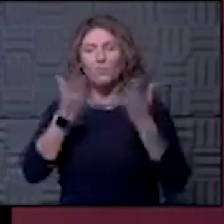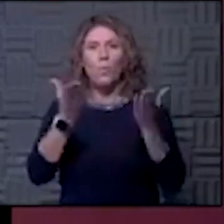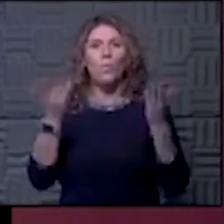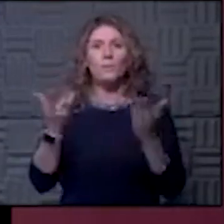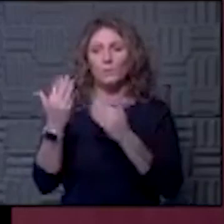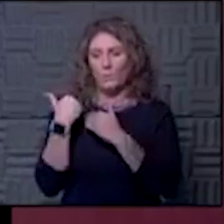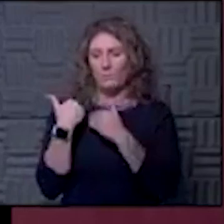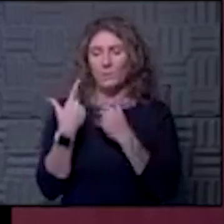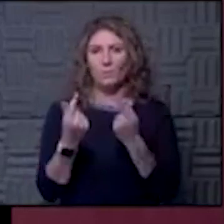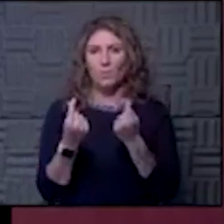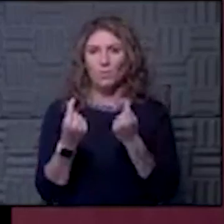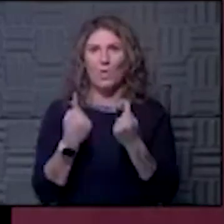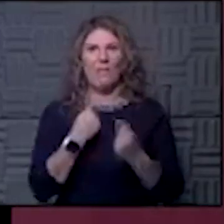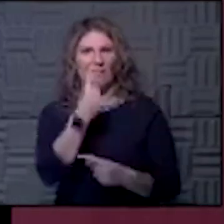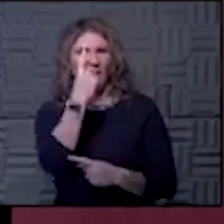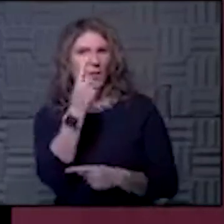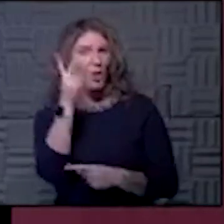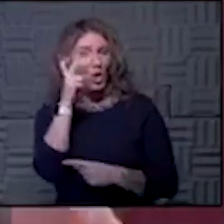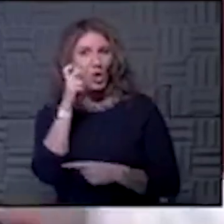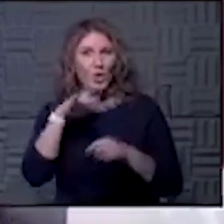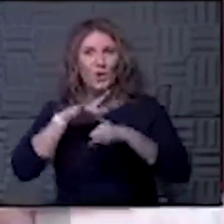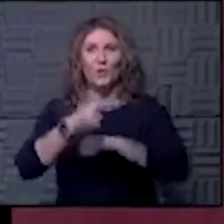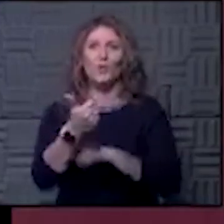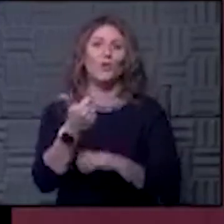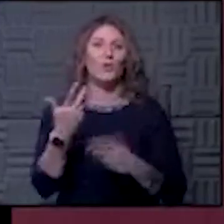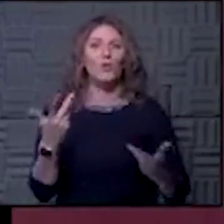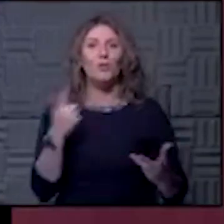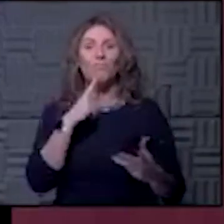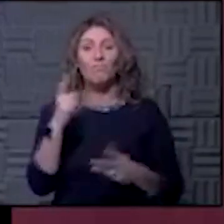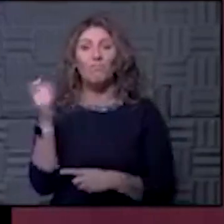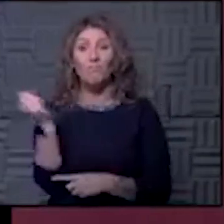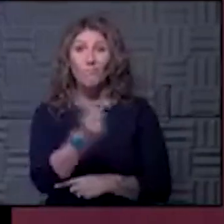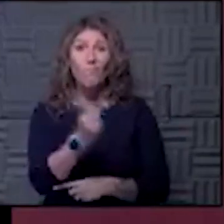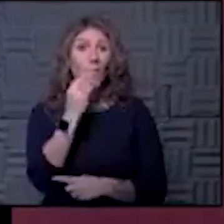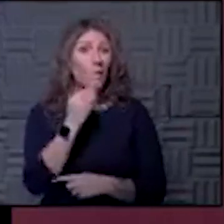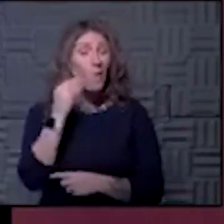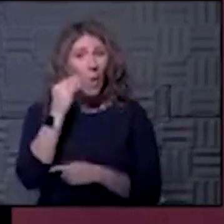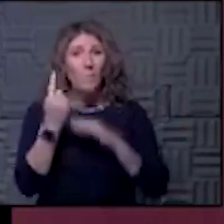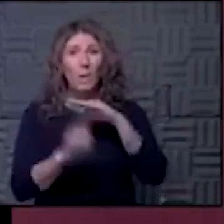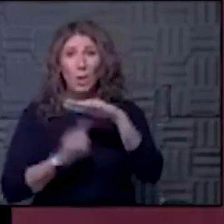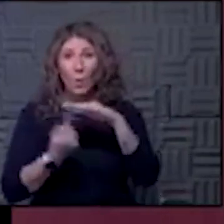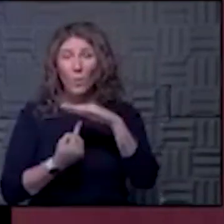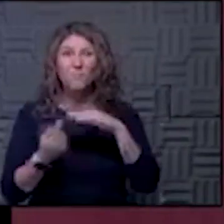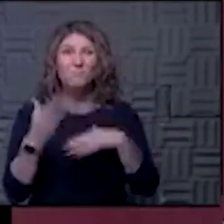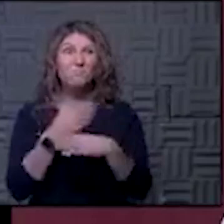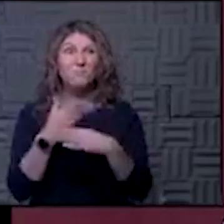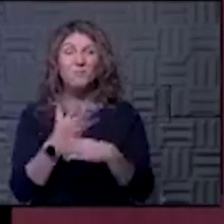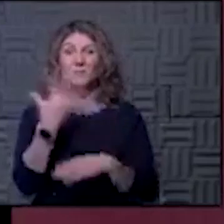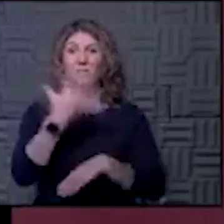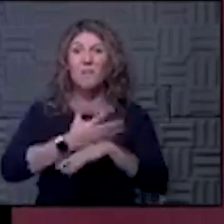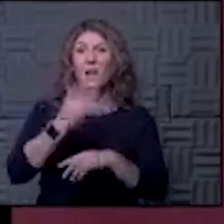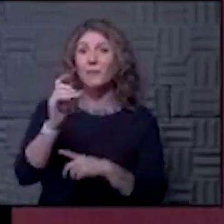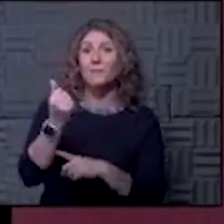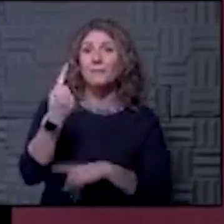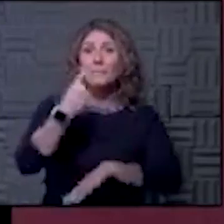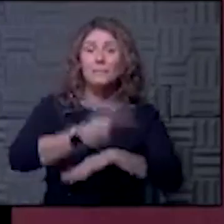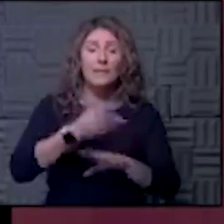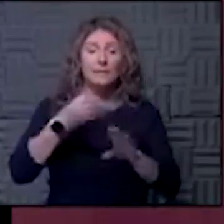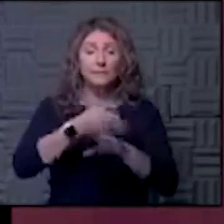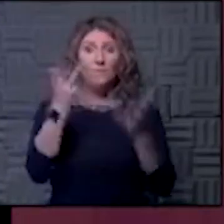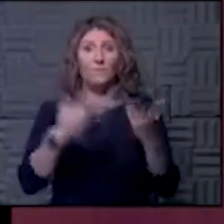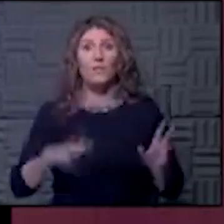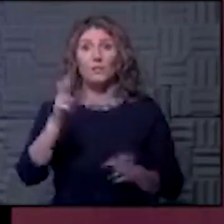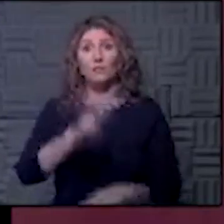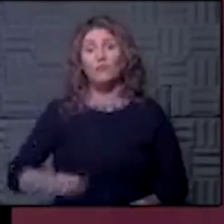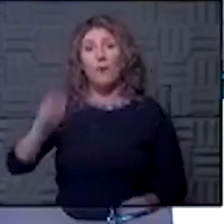to do? Well, I think we heard it earlier today. You probably ought to go home, Hawk, and quarantine for somewhere between 5 and 10 days after you're done traveling.